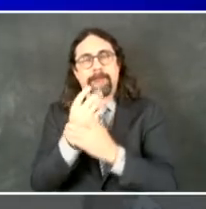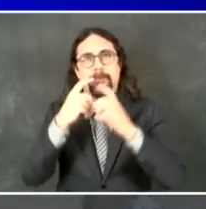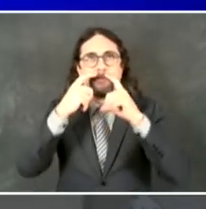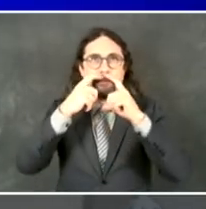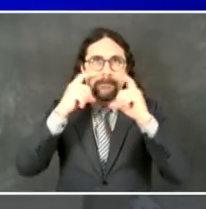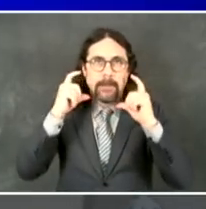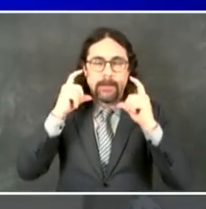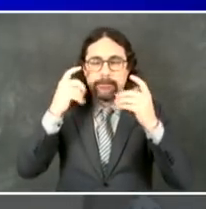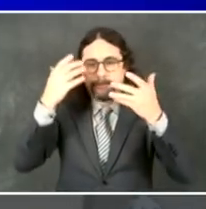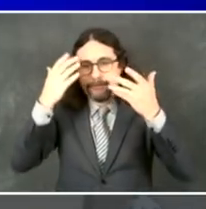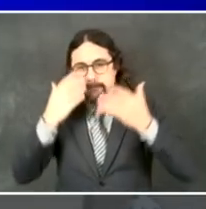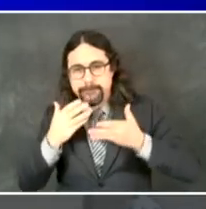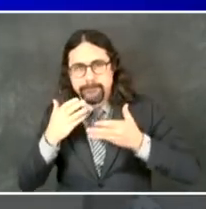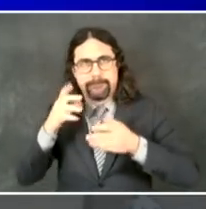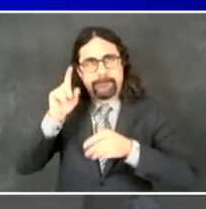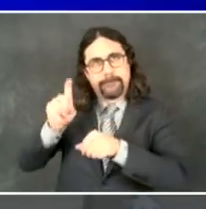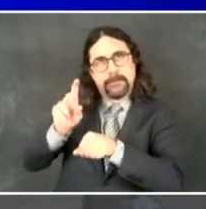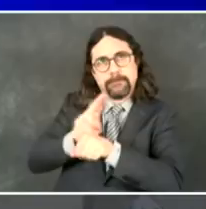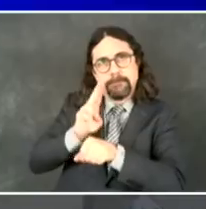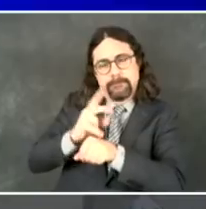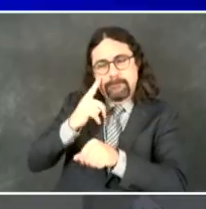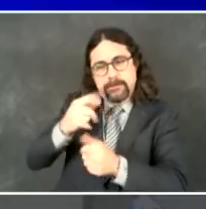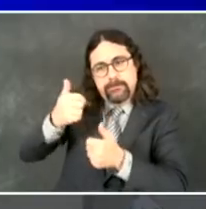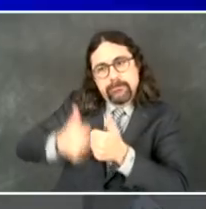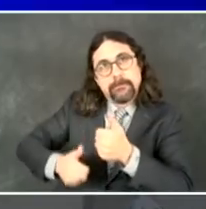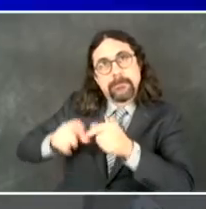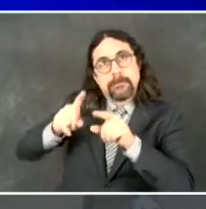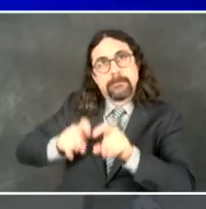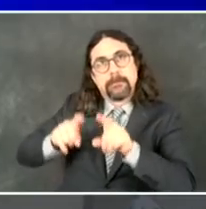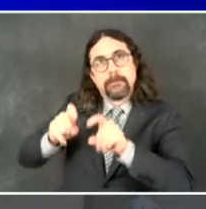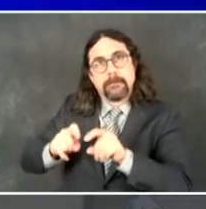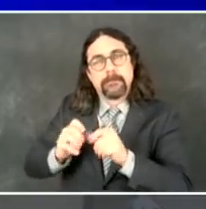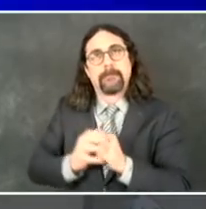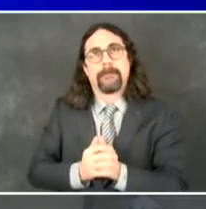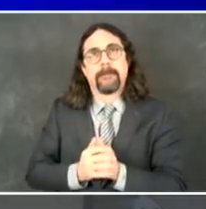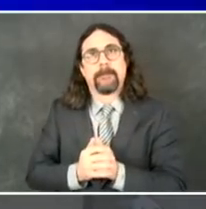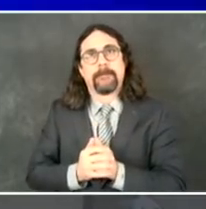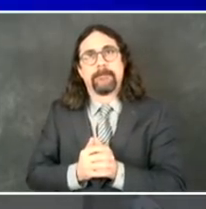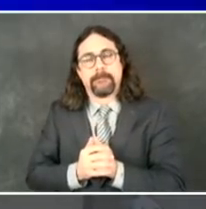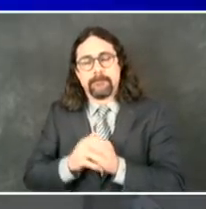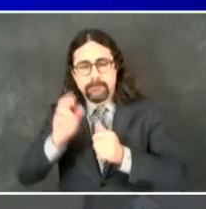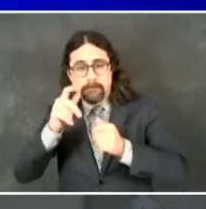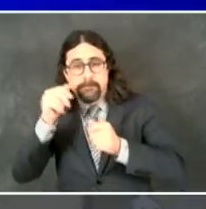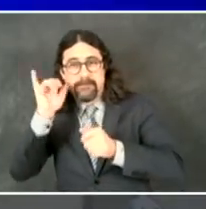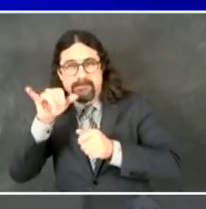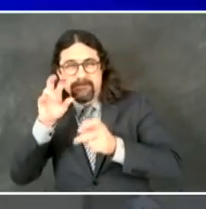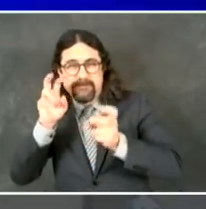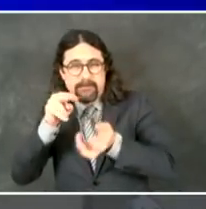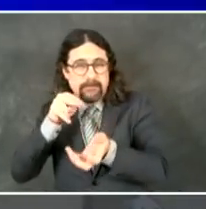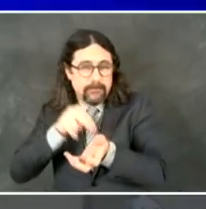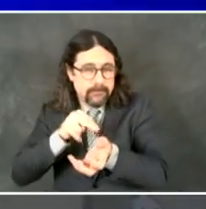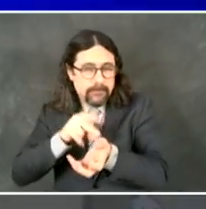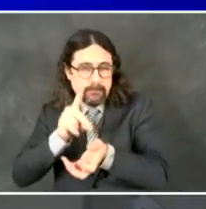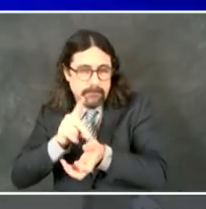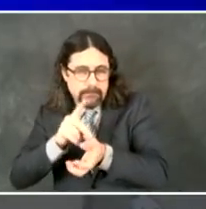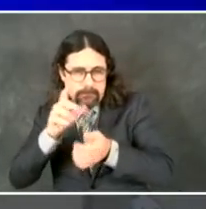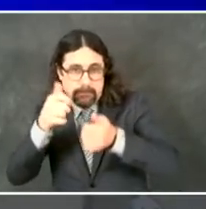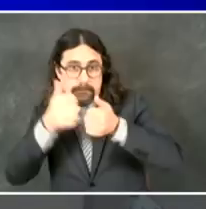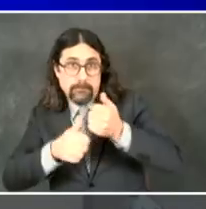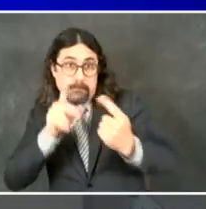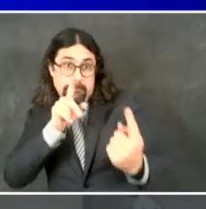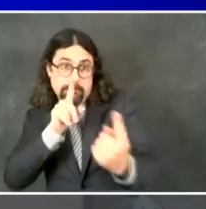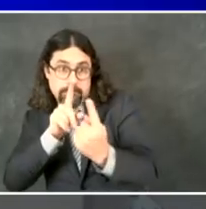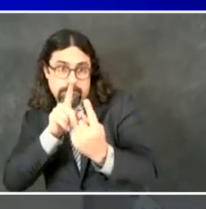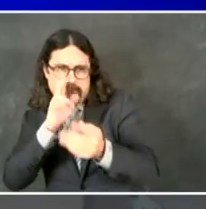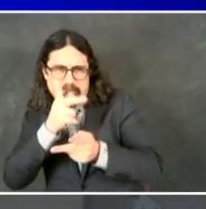was appropriate, the gloves, gown, a whole specific plan to keep them safe. Because